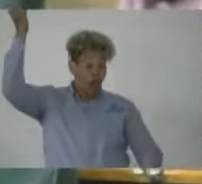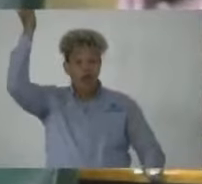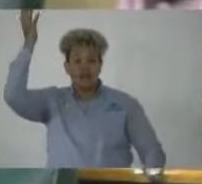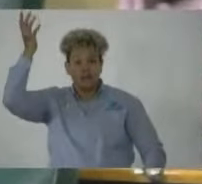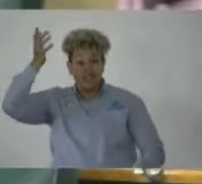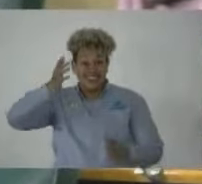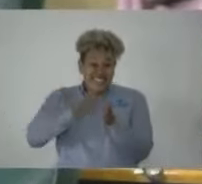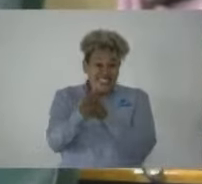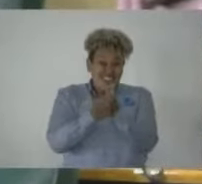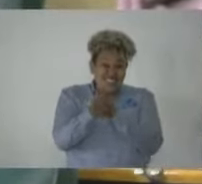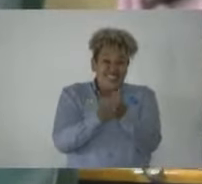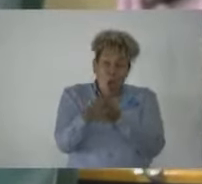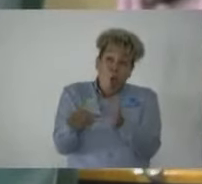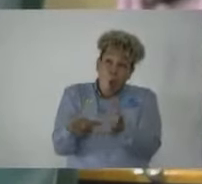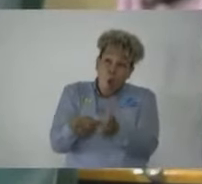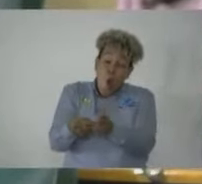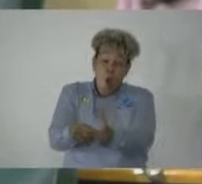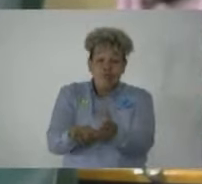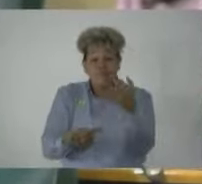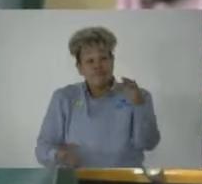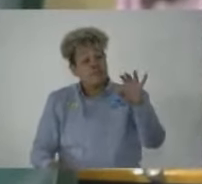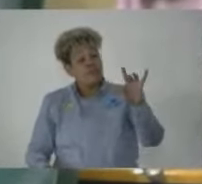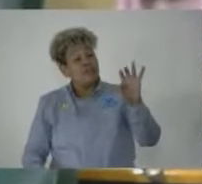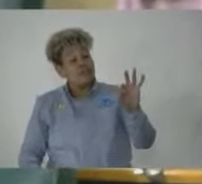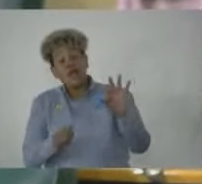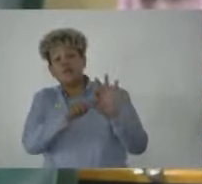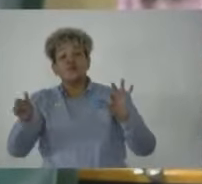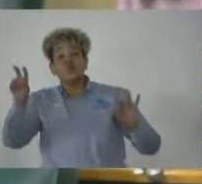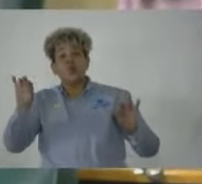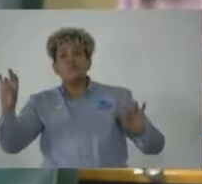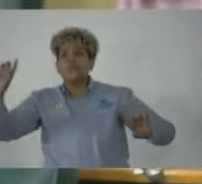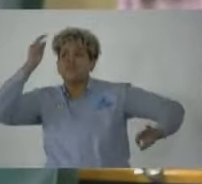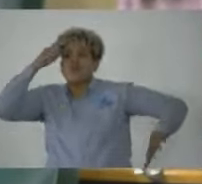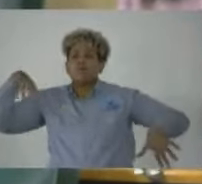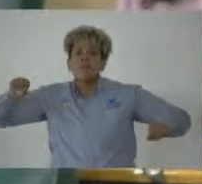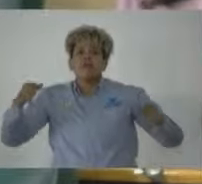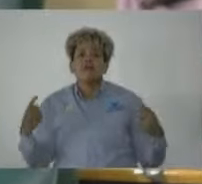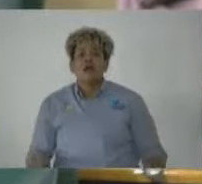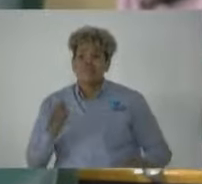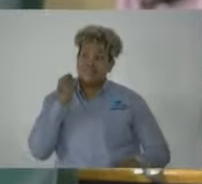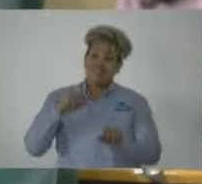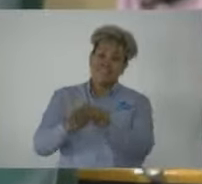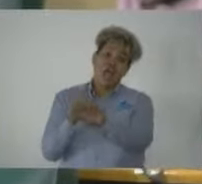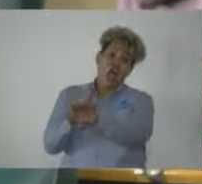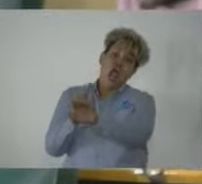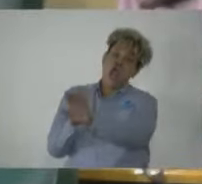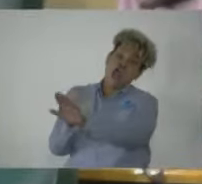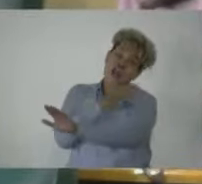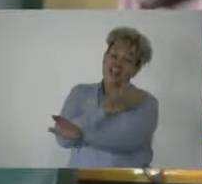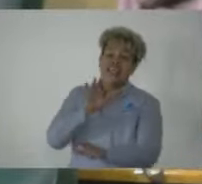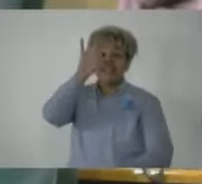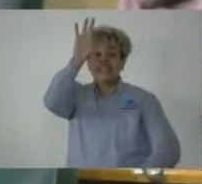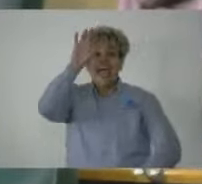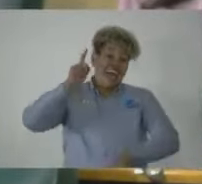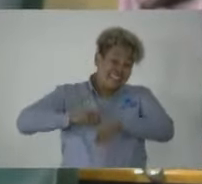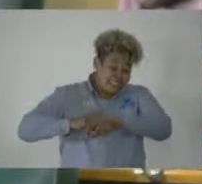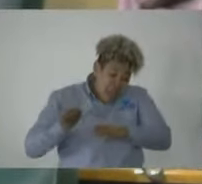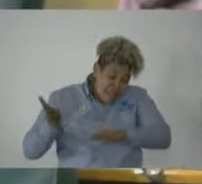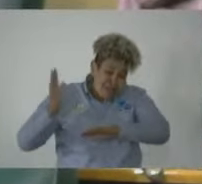The 1989 to 2007 administration. And if you start earlier, there was a nine-fold